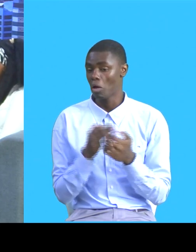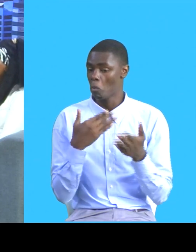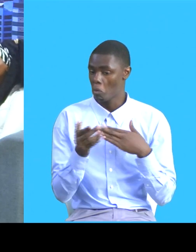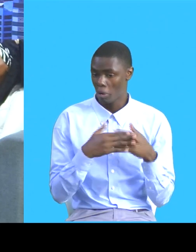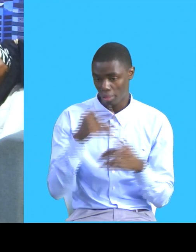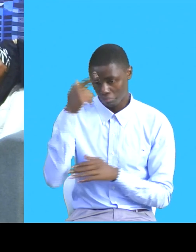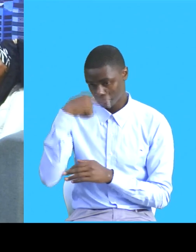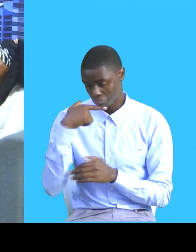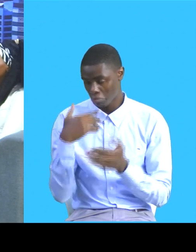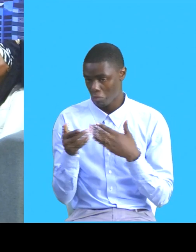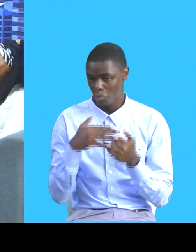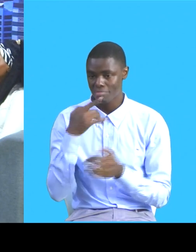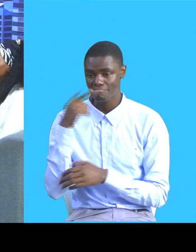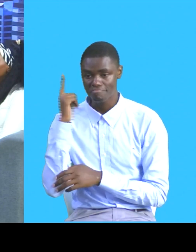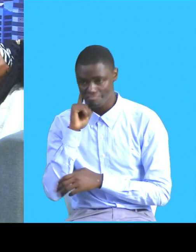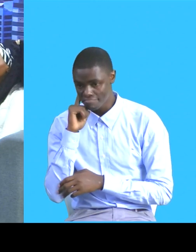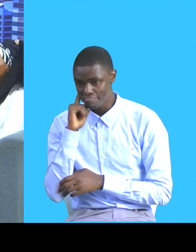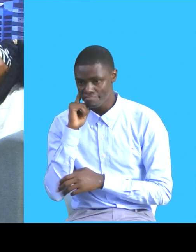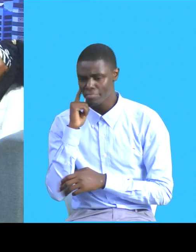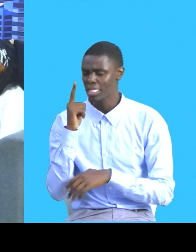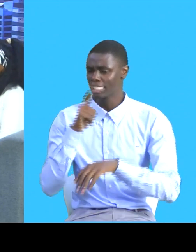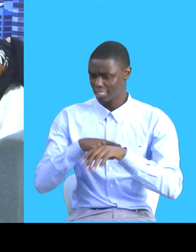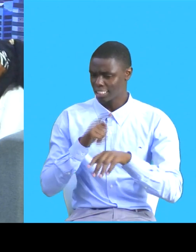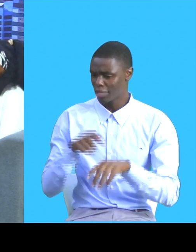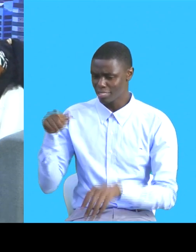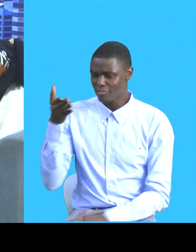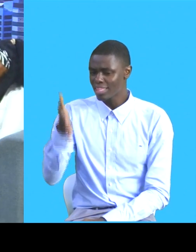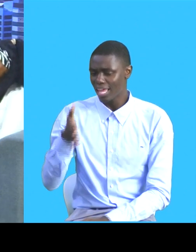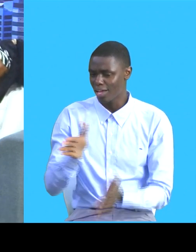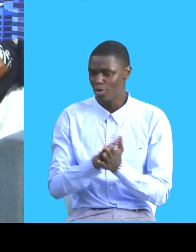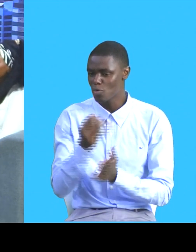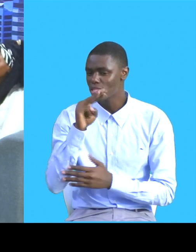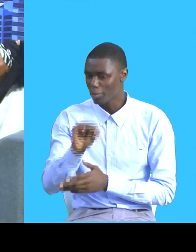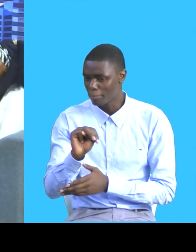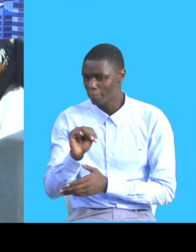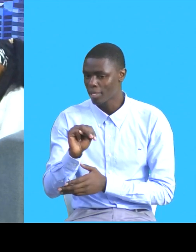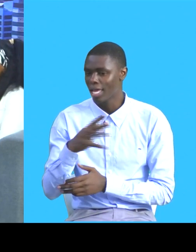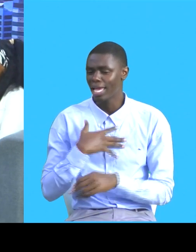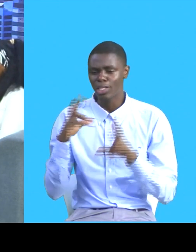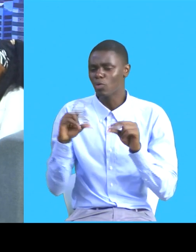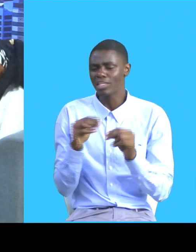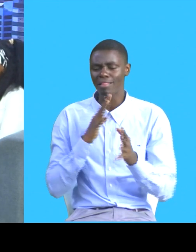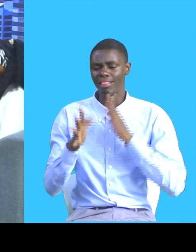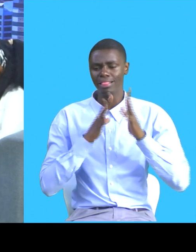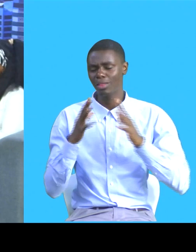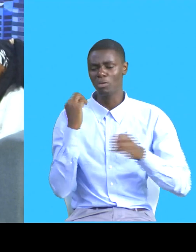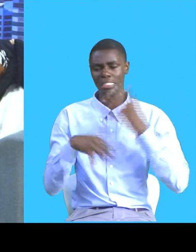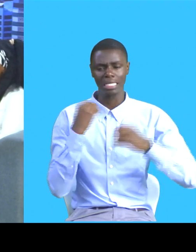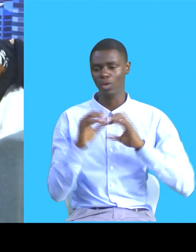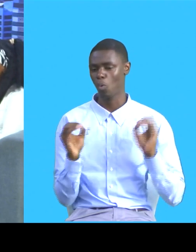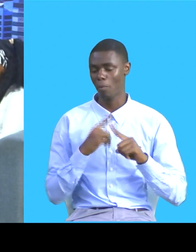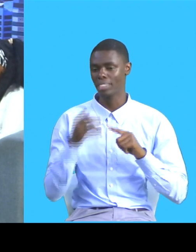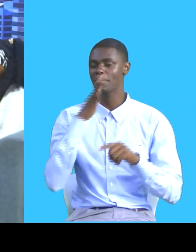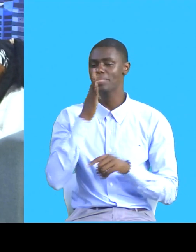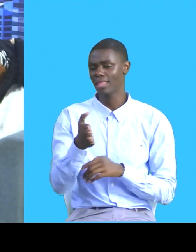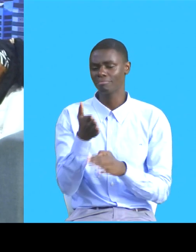blind or deaf, the moment you're just there with them, and even not talking or saying anything, just being there and